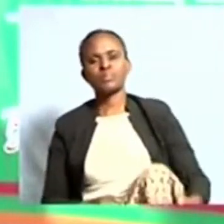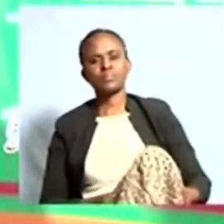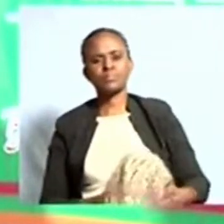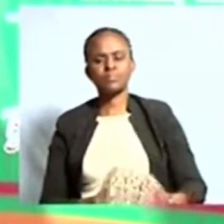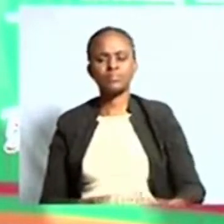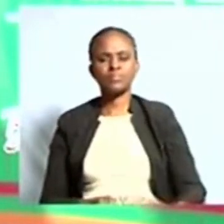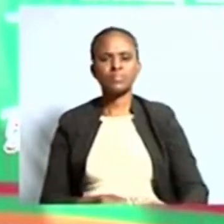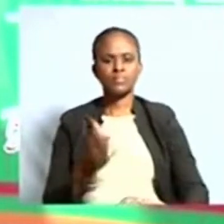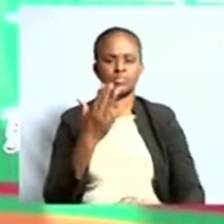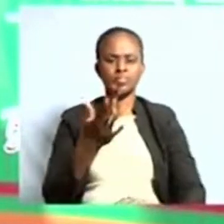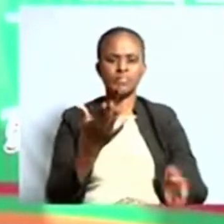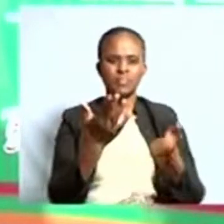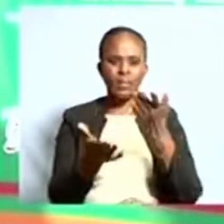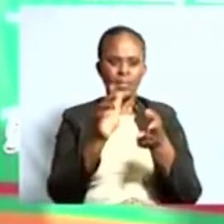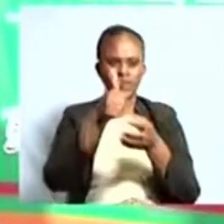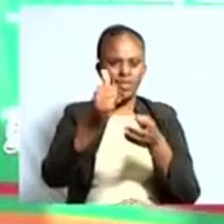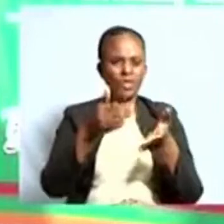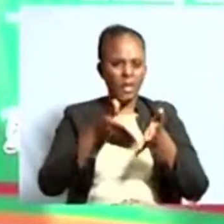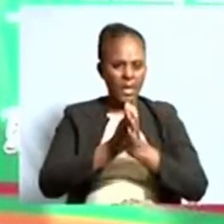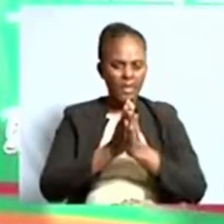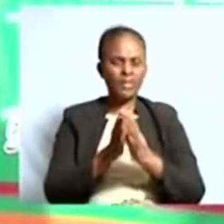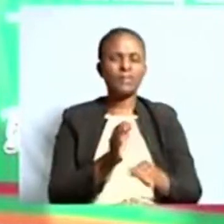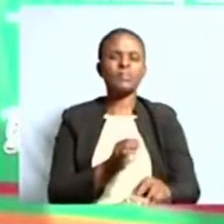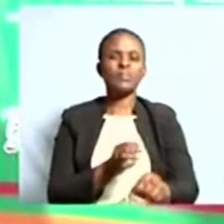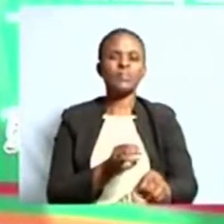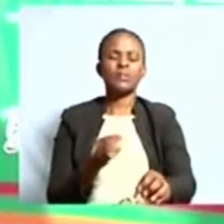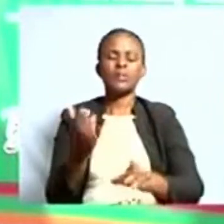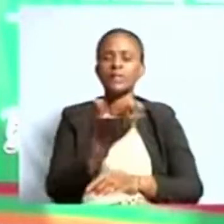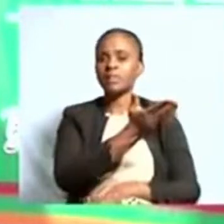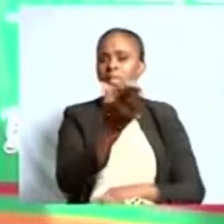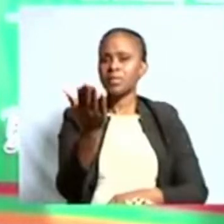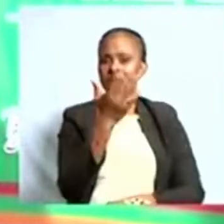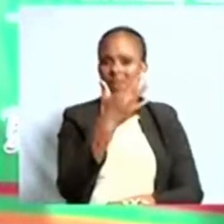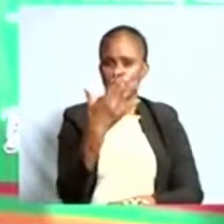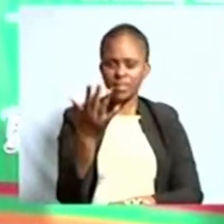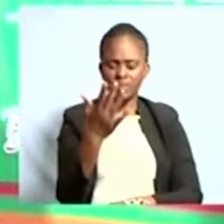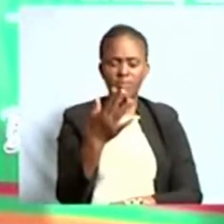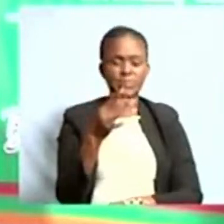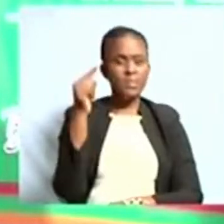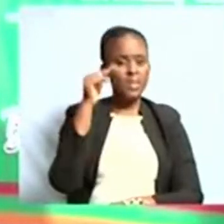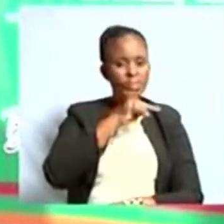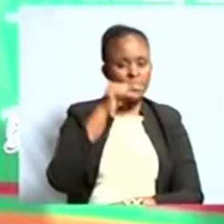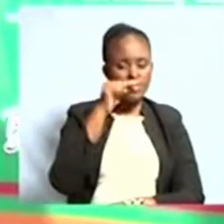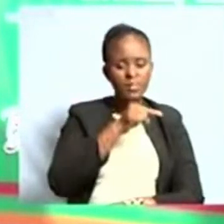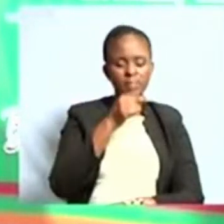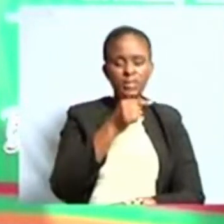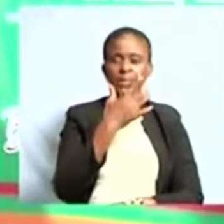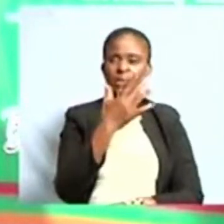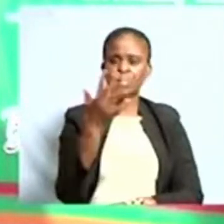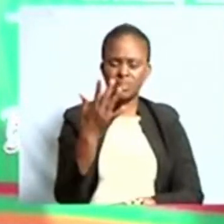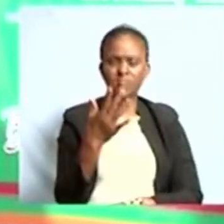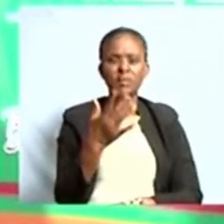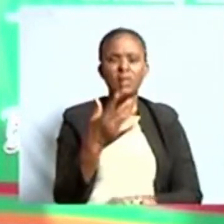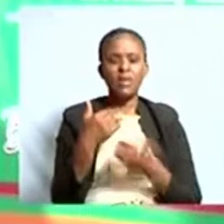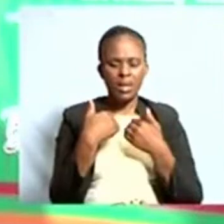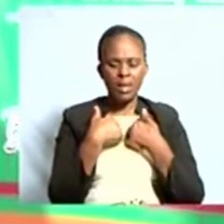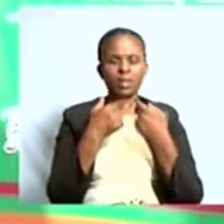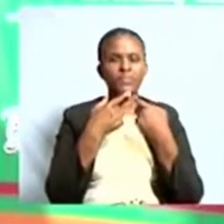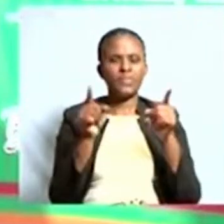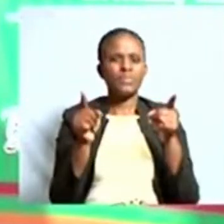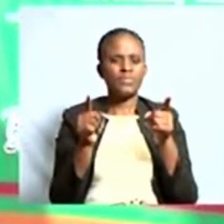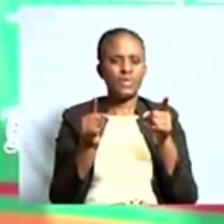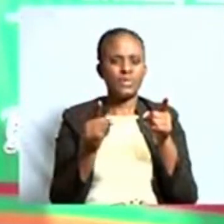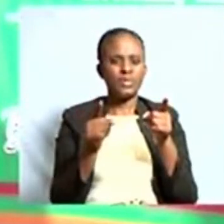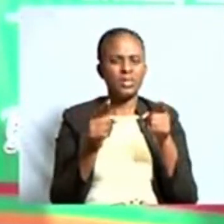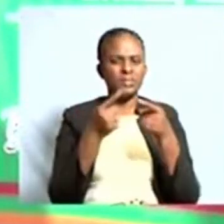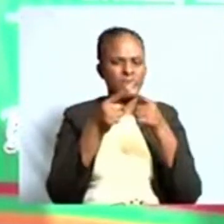Maybe you ask, how do they come in? These products, the counterfeit products, they are definitely concealed